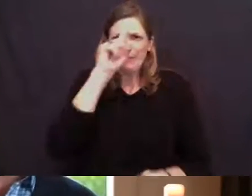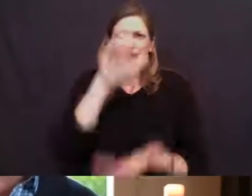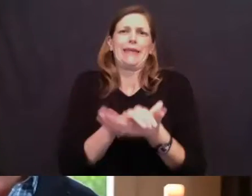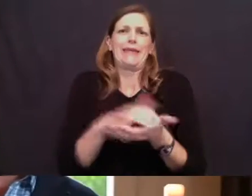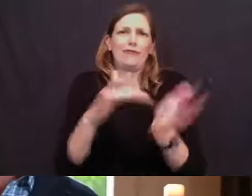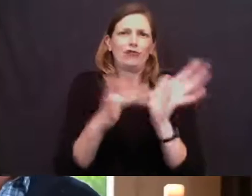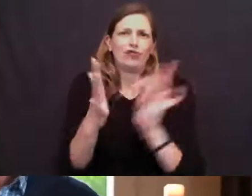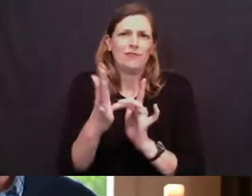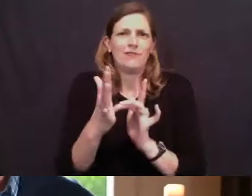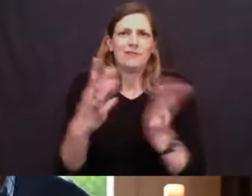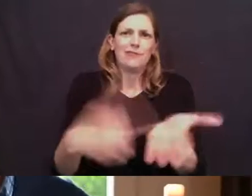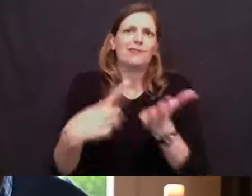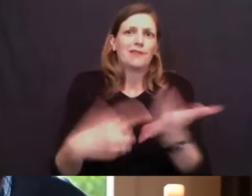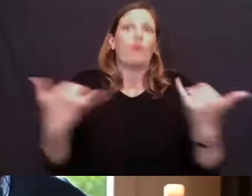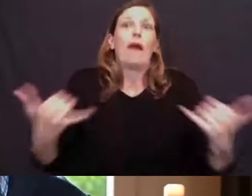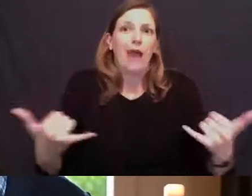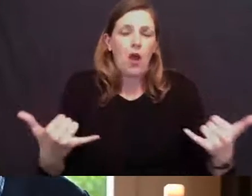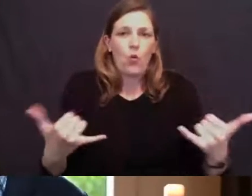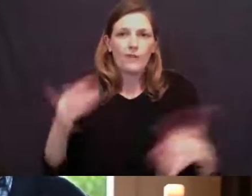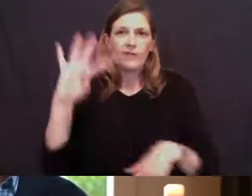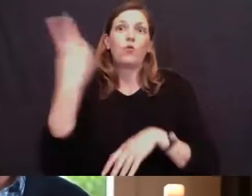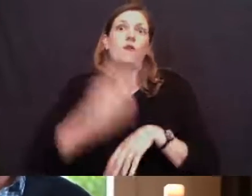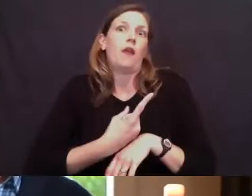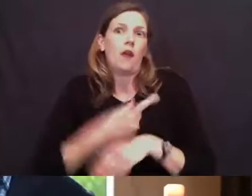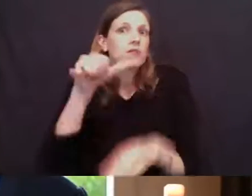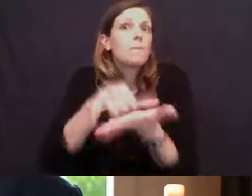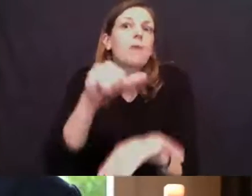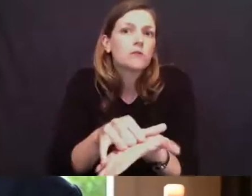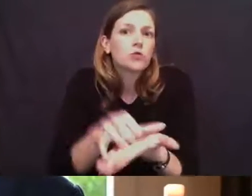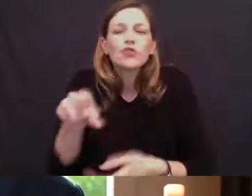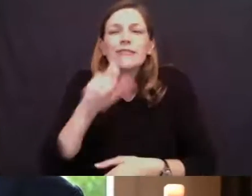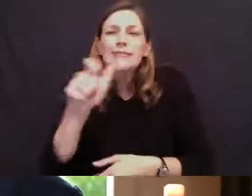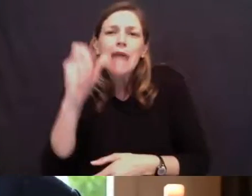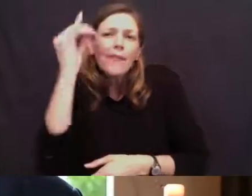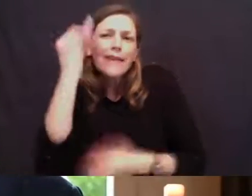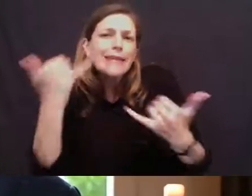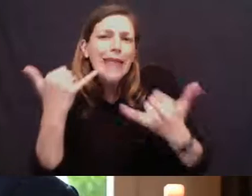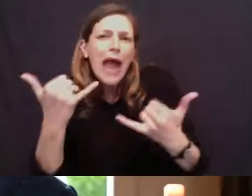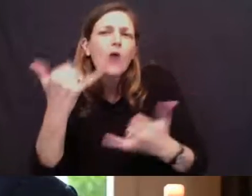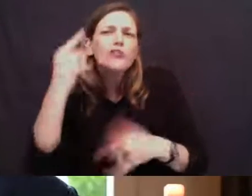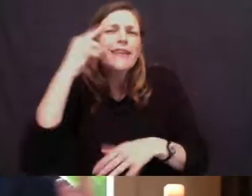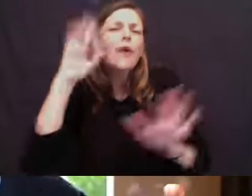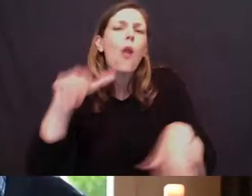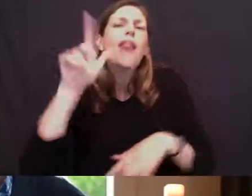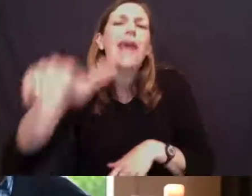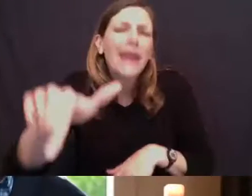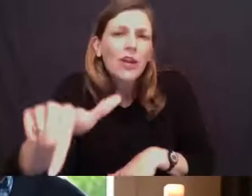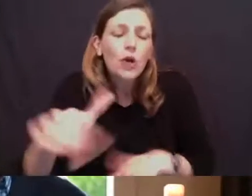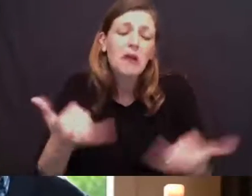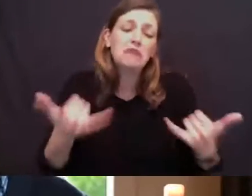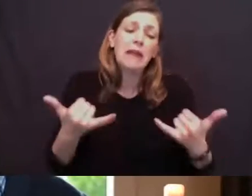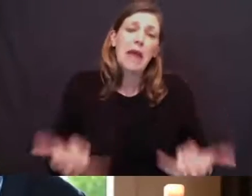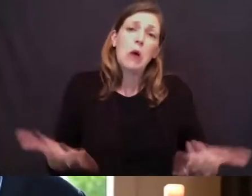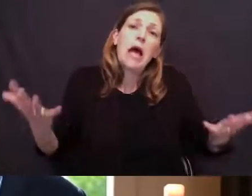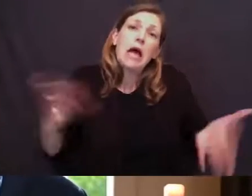because it's the fourth day and it's impossible. She's not thinking of it now. She's thinking about later. Yes, you'll make it all right later, but right now, It is what it